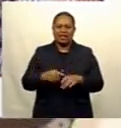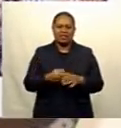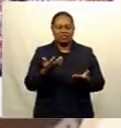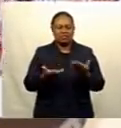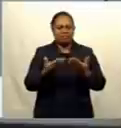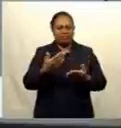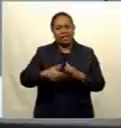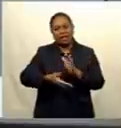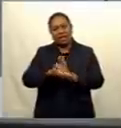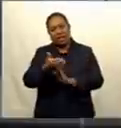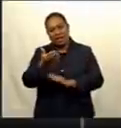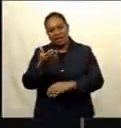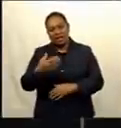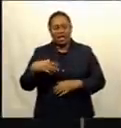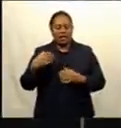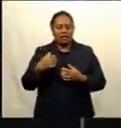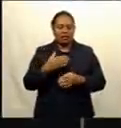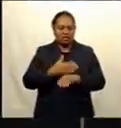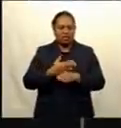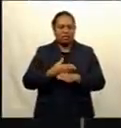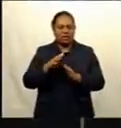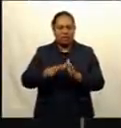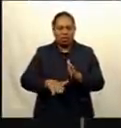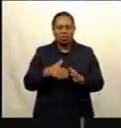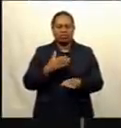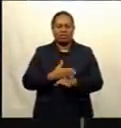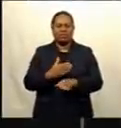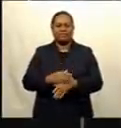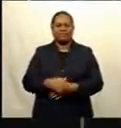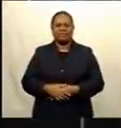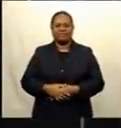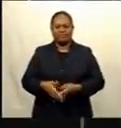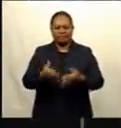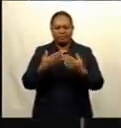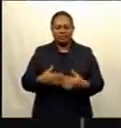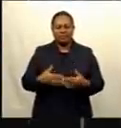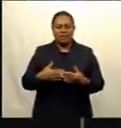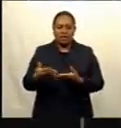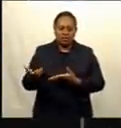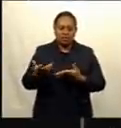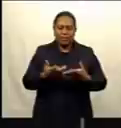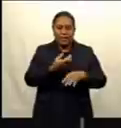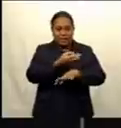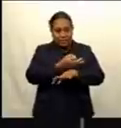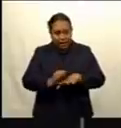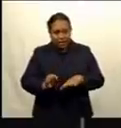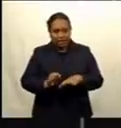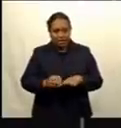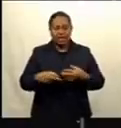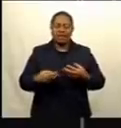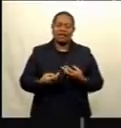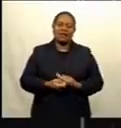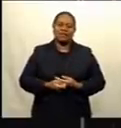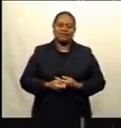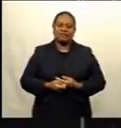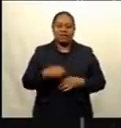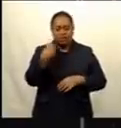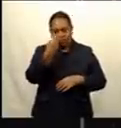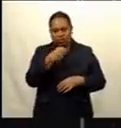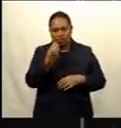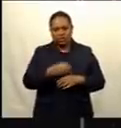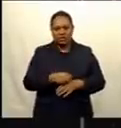blue-collar jobs. In an effort to bring back fresh produce into people's homes and support local farmers, Saulote